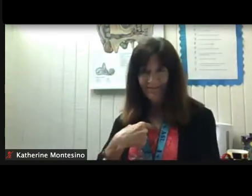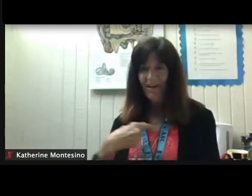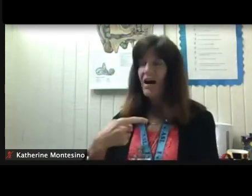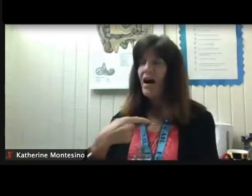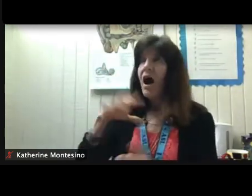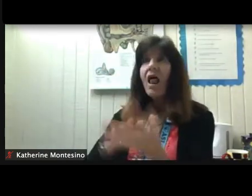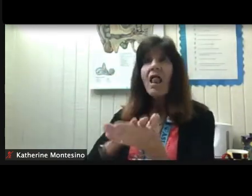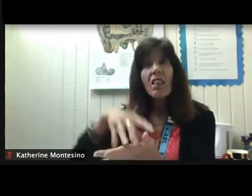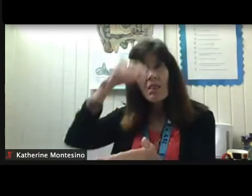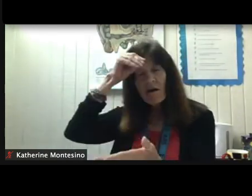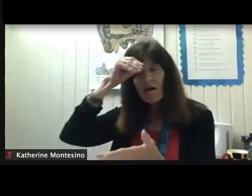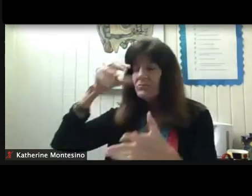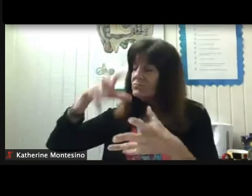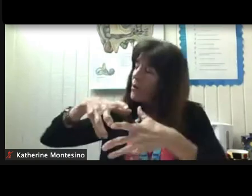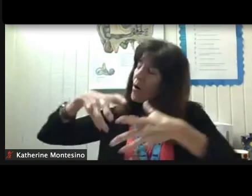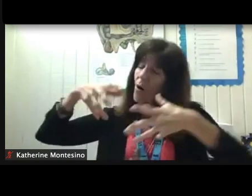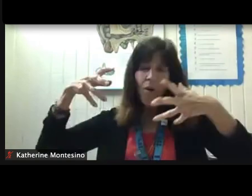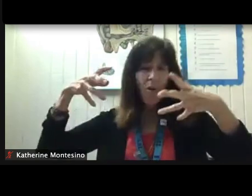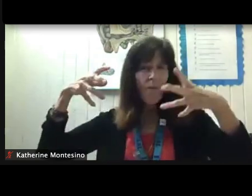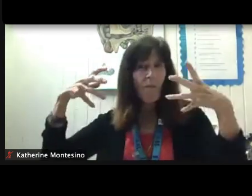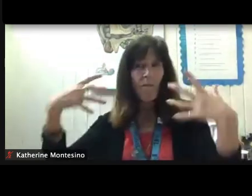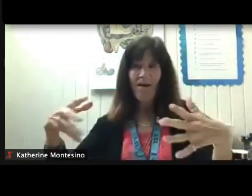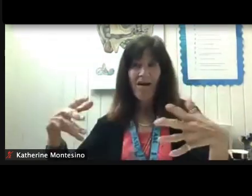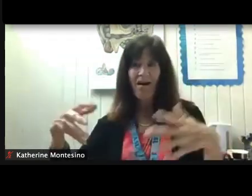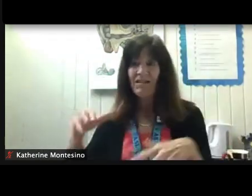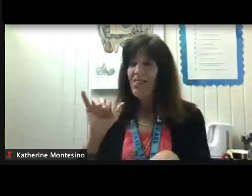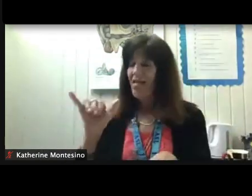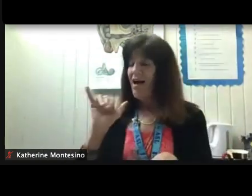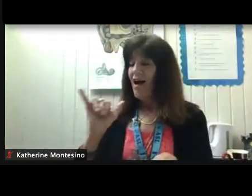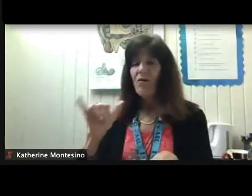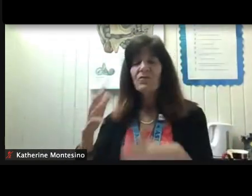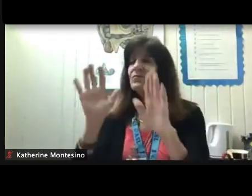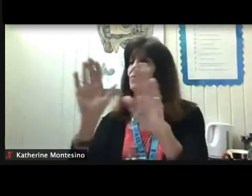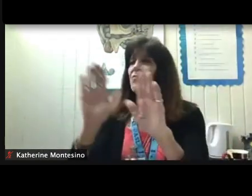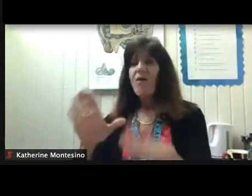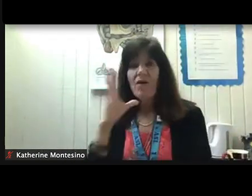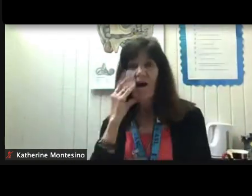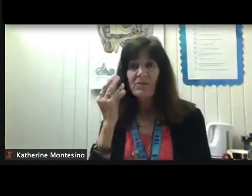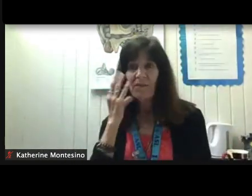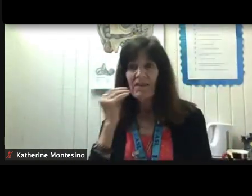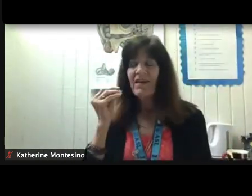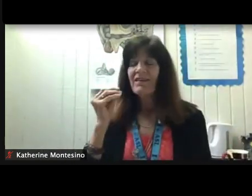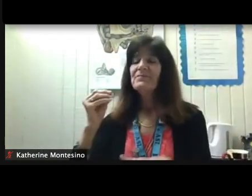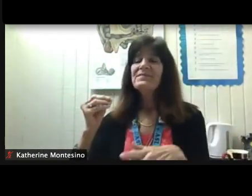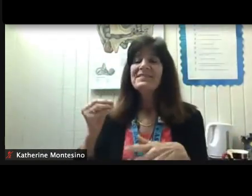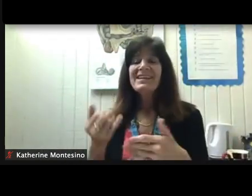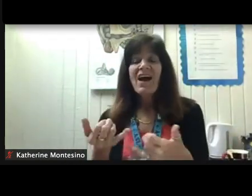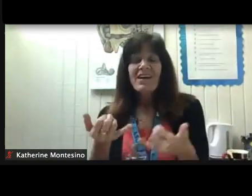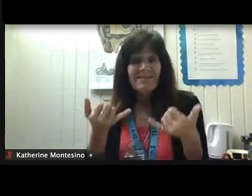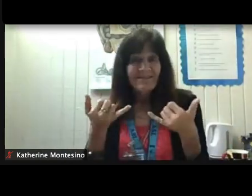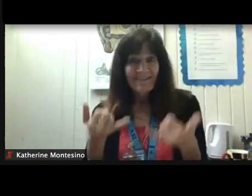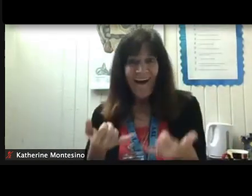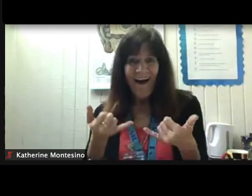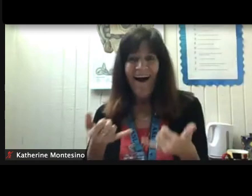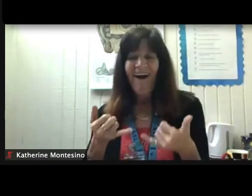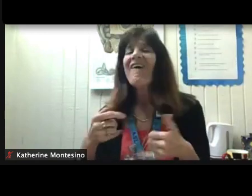And I taught them, but really, really, they taught me. I learned so much.